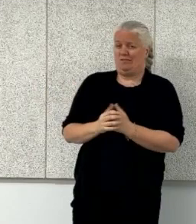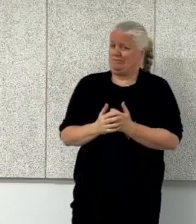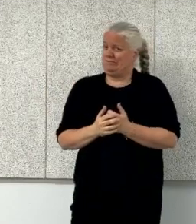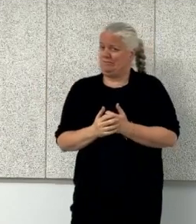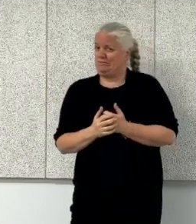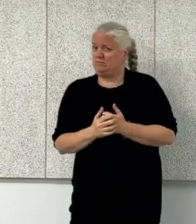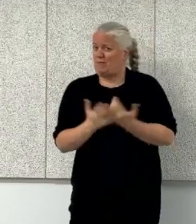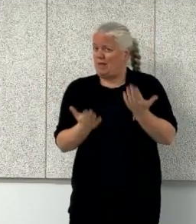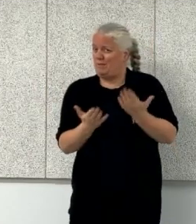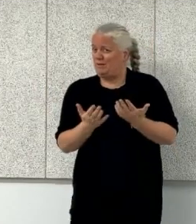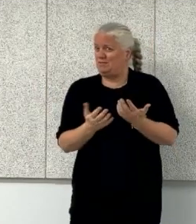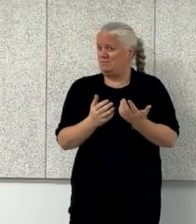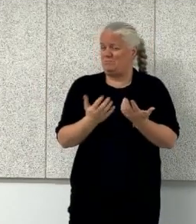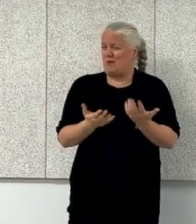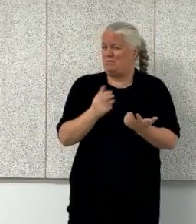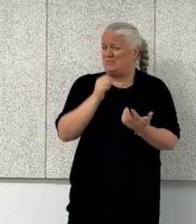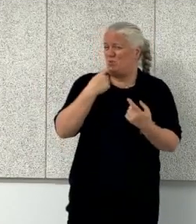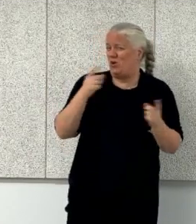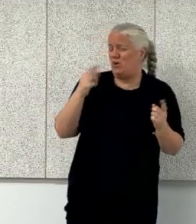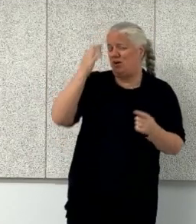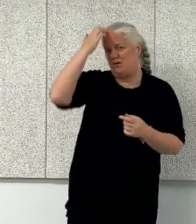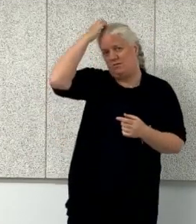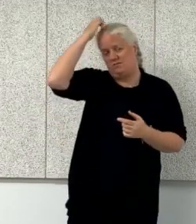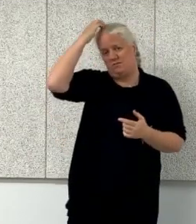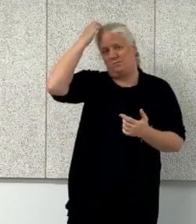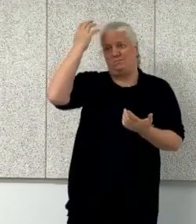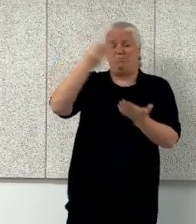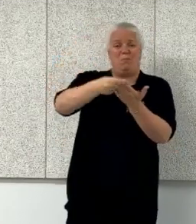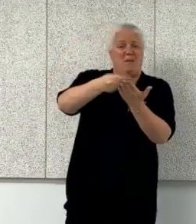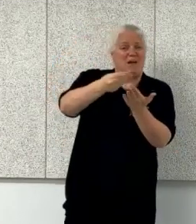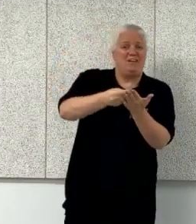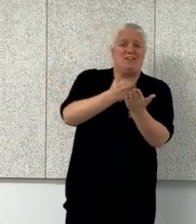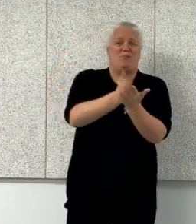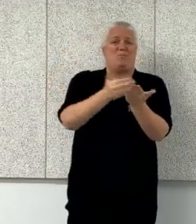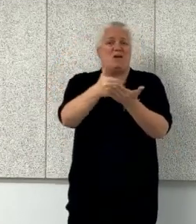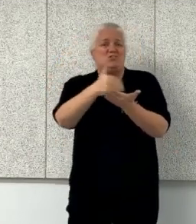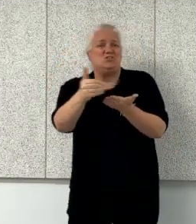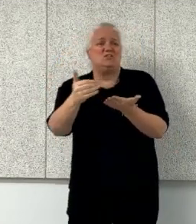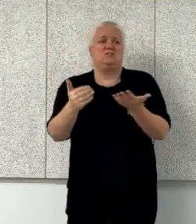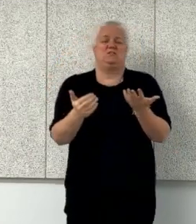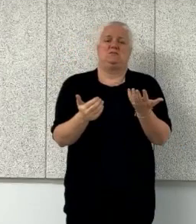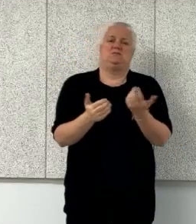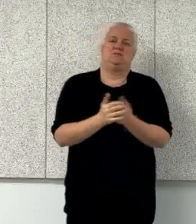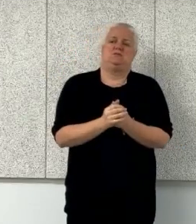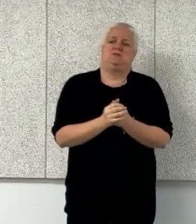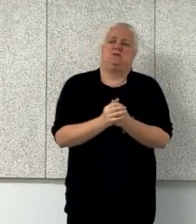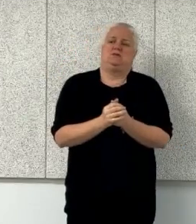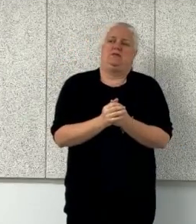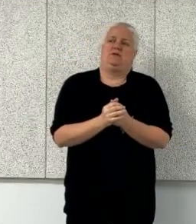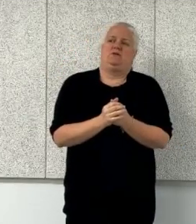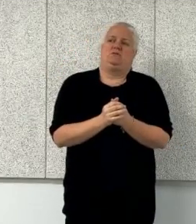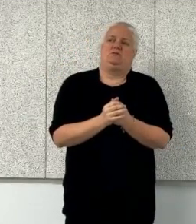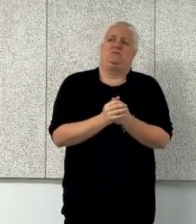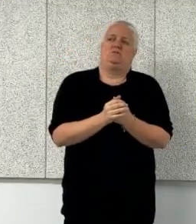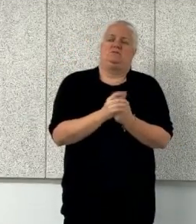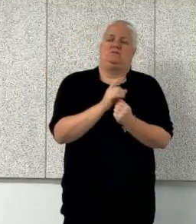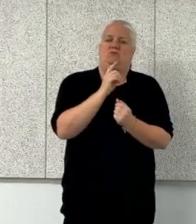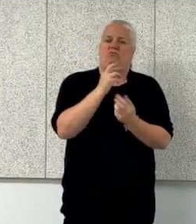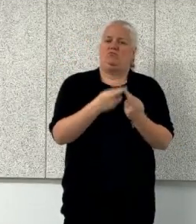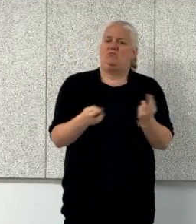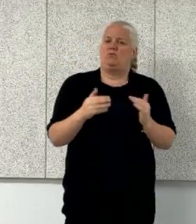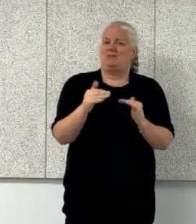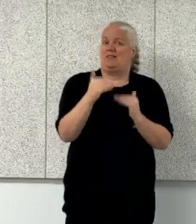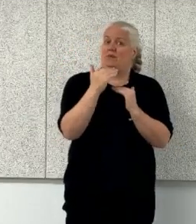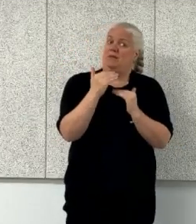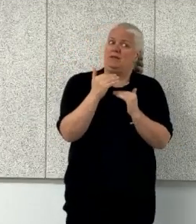I don't think it works that way. It's, there's money involved, there's budgets involved. I mean, there's other, and like I said, there's limited resources in